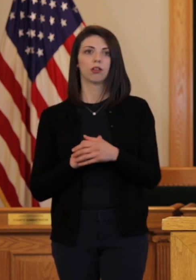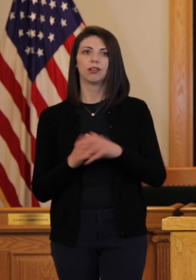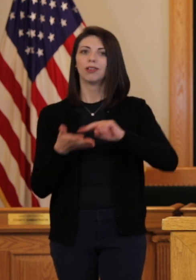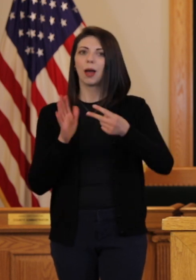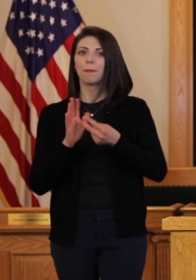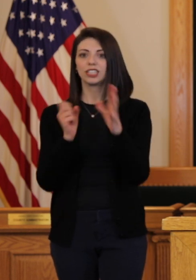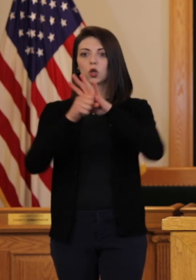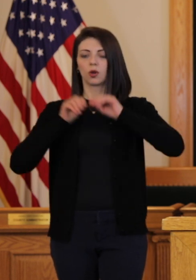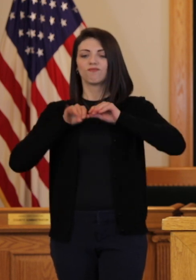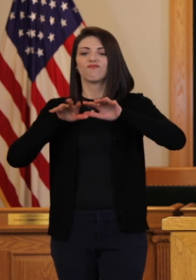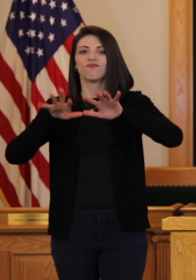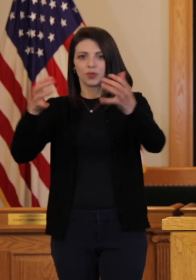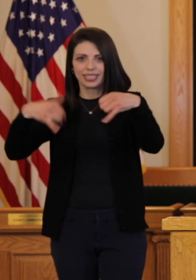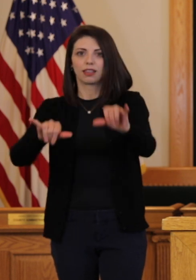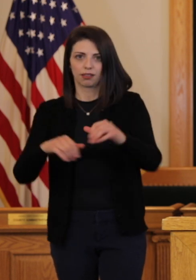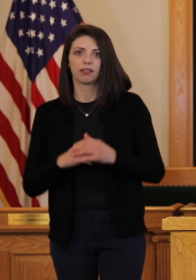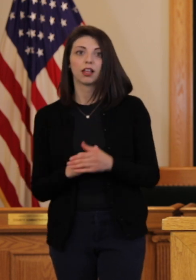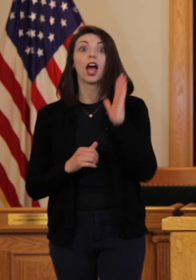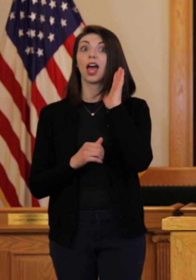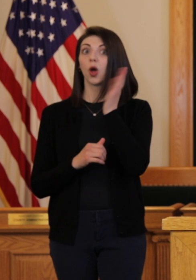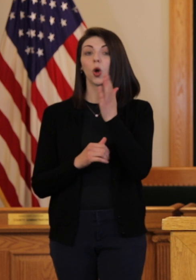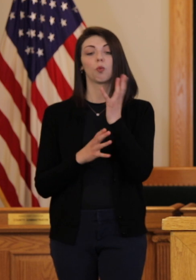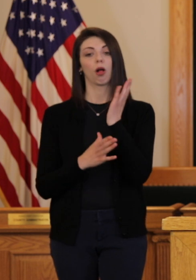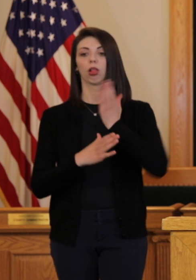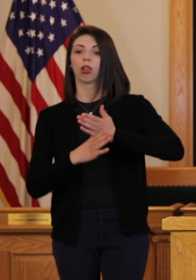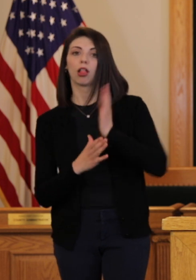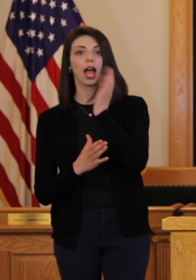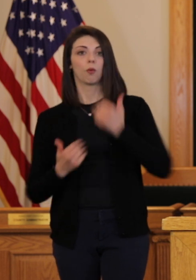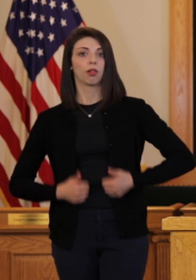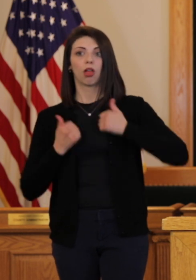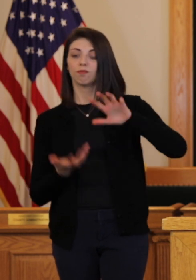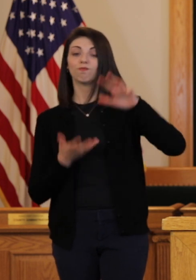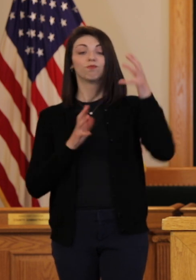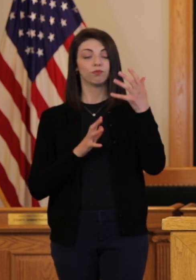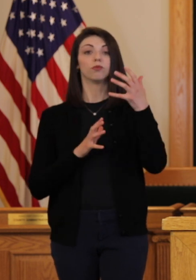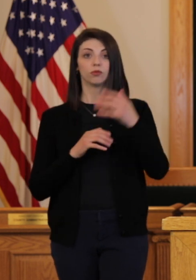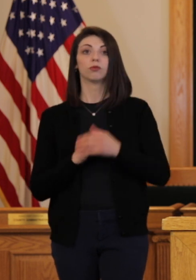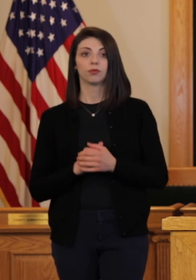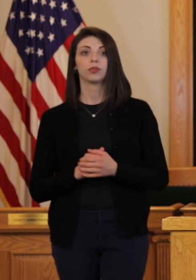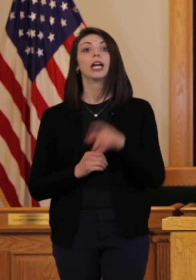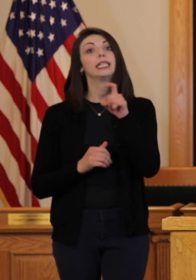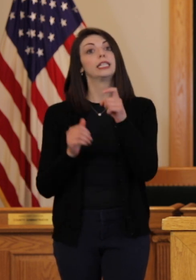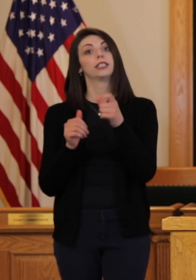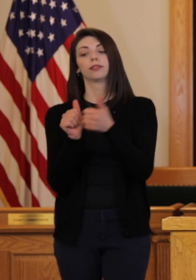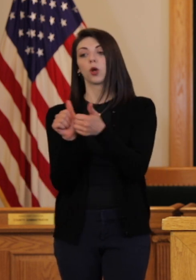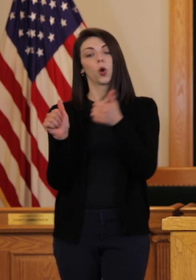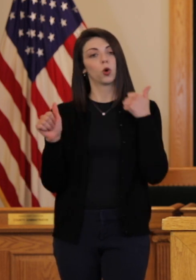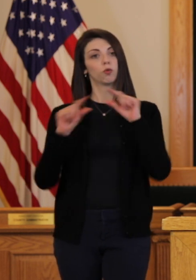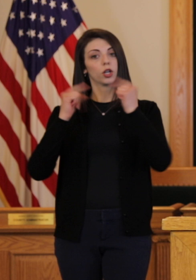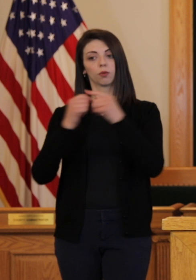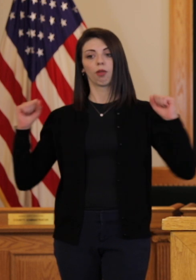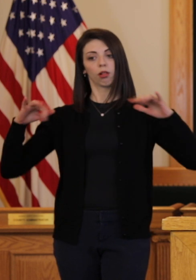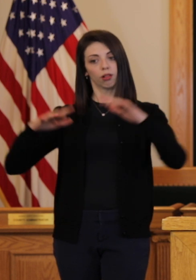community. The virus will continue to affect our lives for the foreseeable future. We need to continue to avoid group gatherings and continue